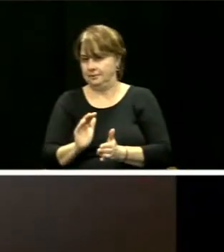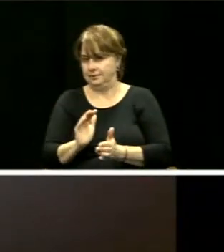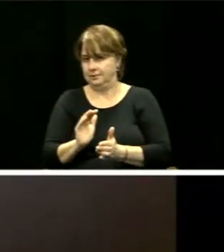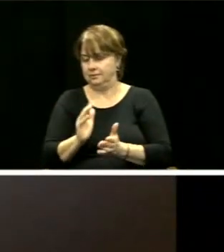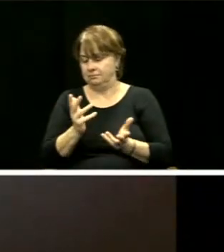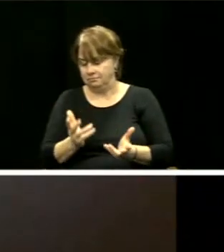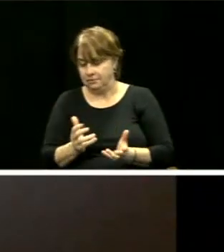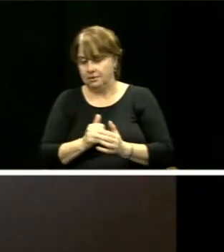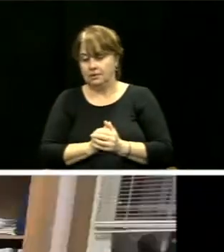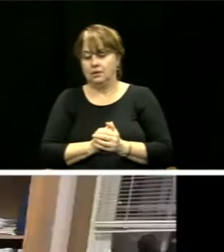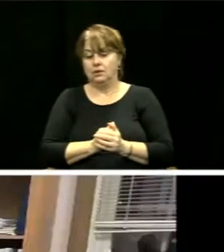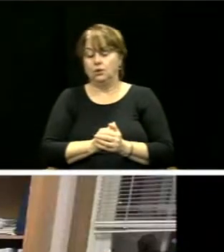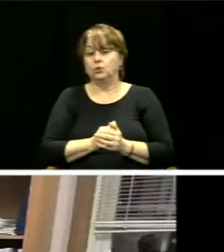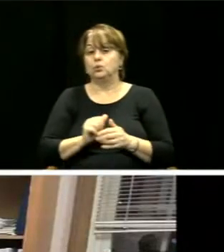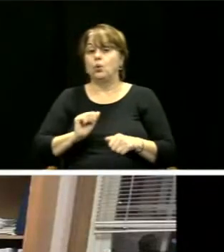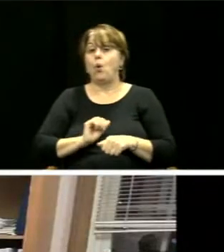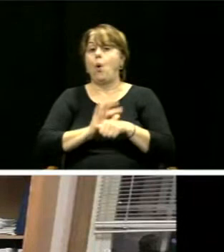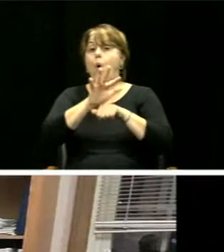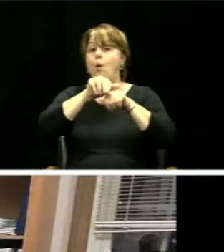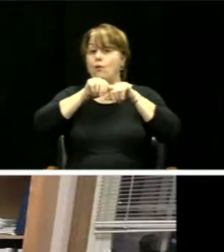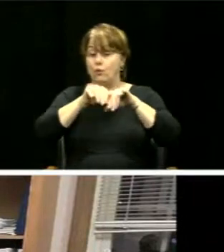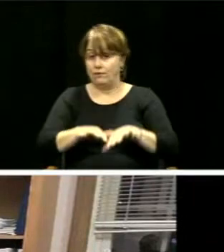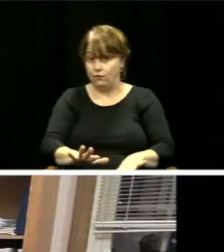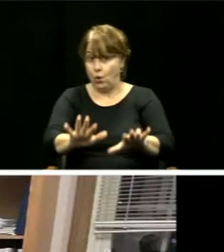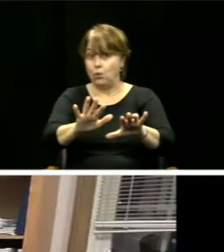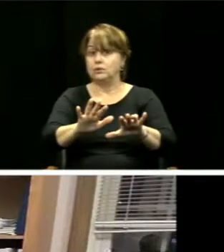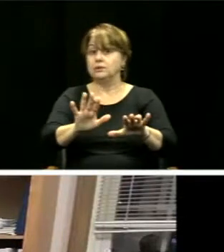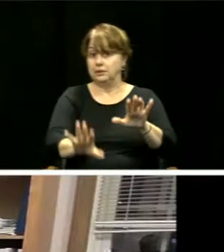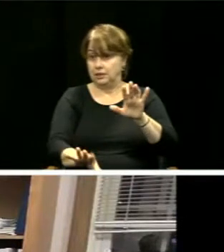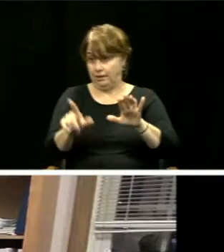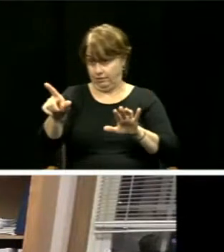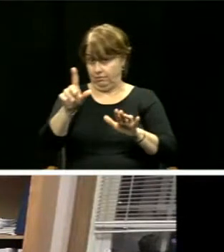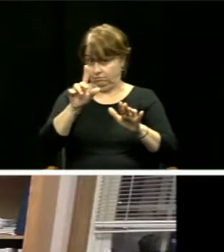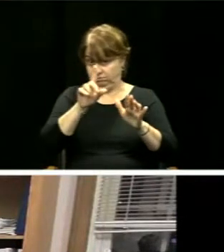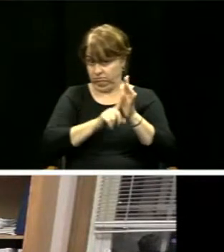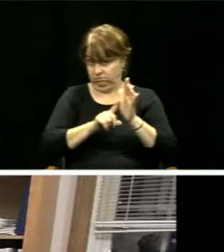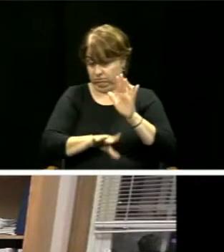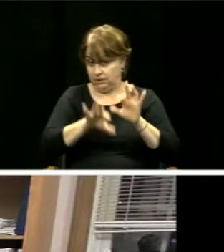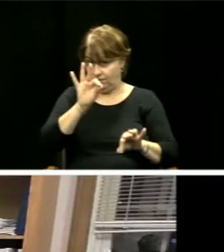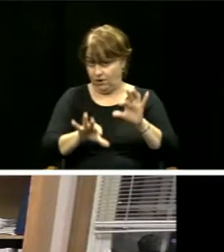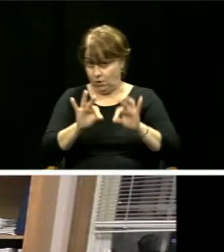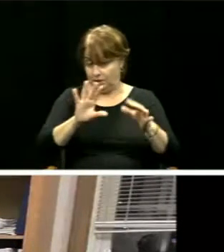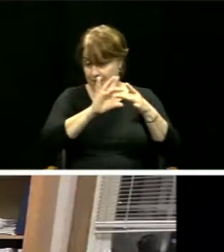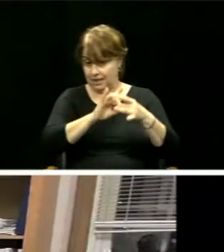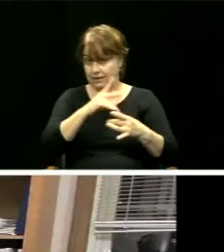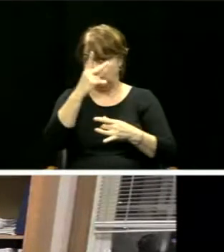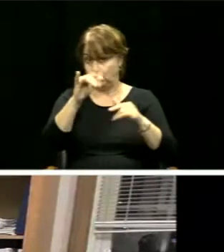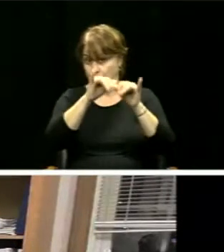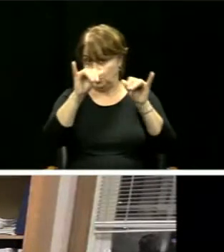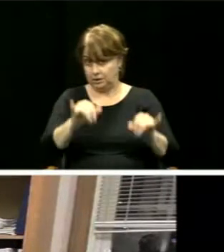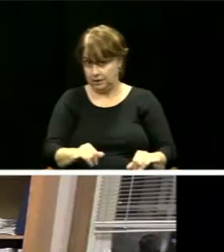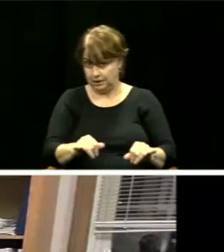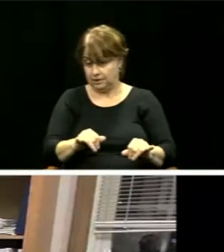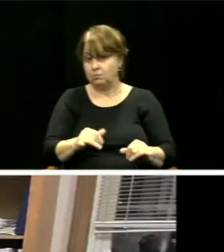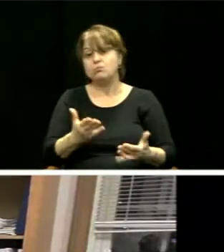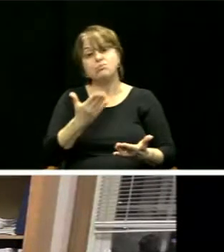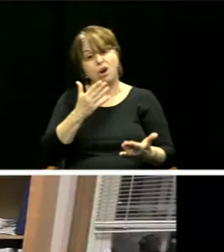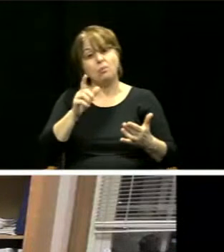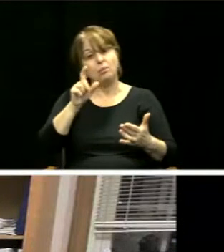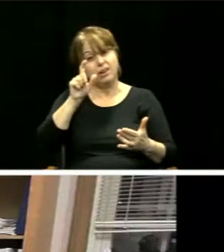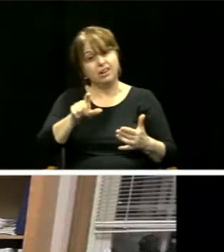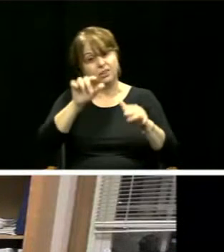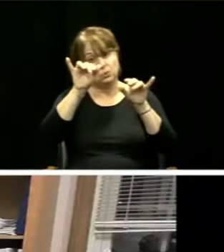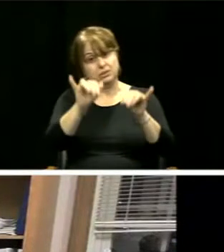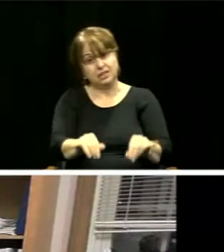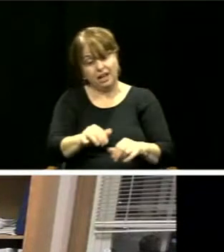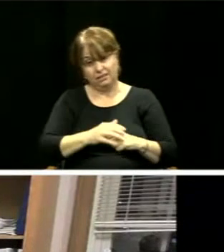the overflows that they did find connecting the two systems may need to stay. There may be some reason